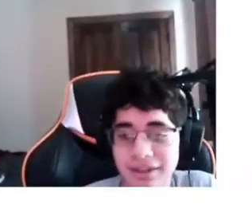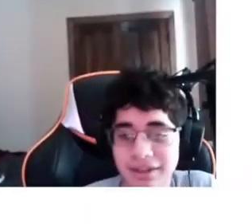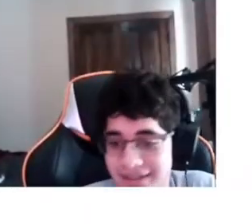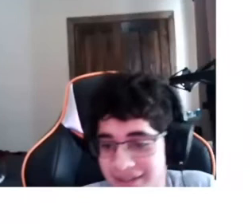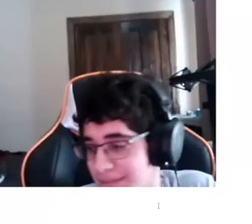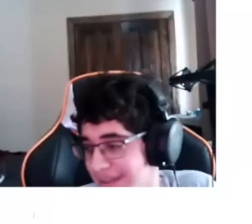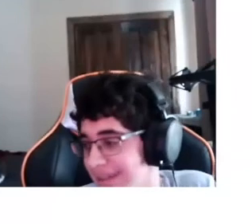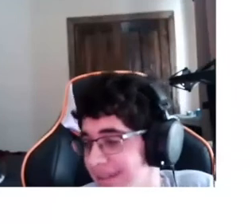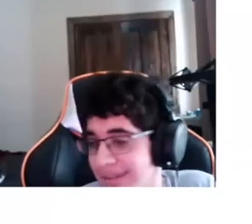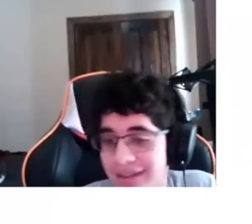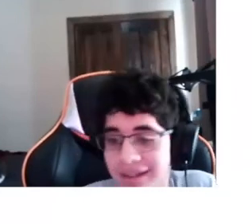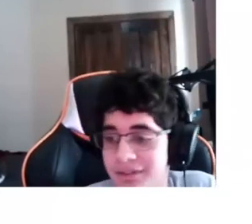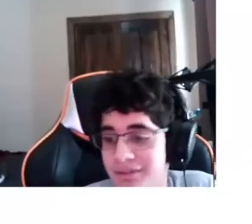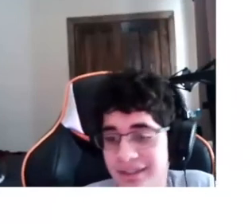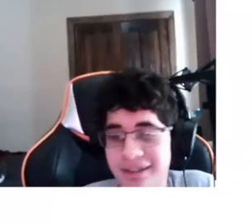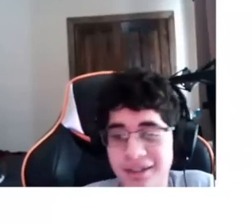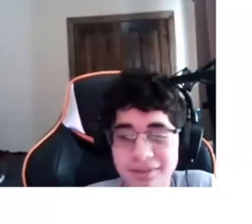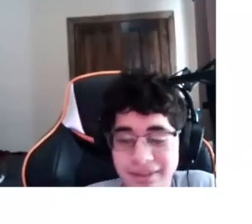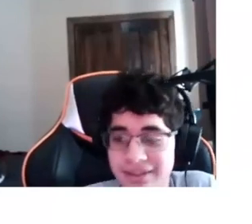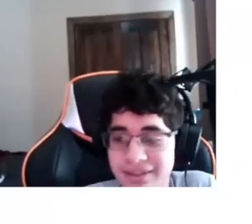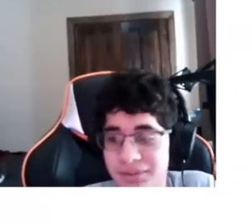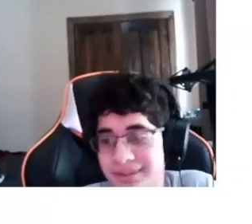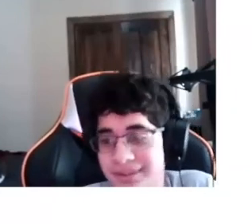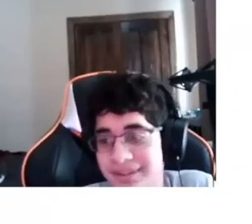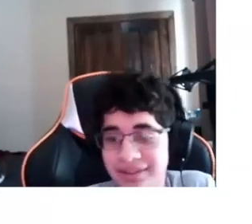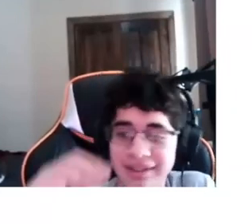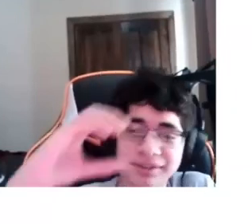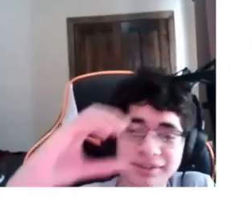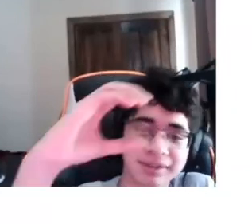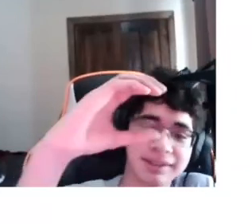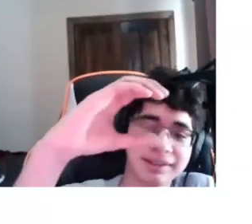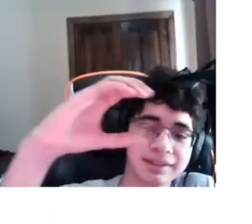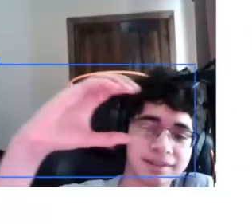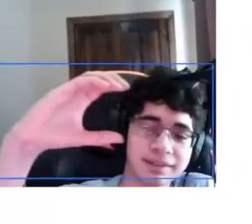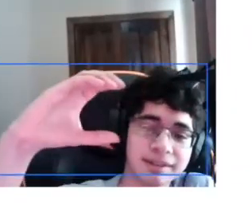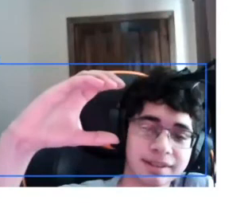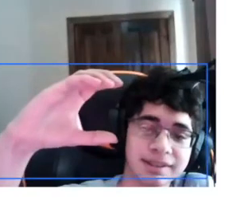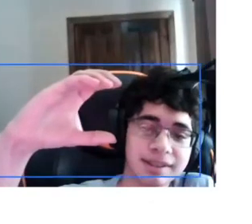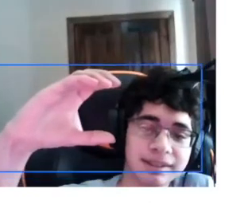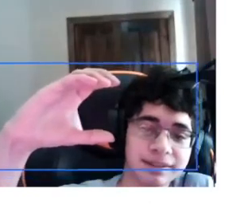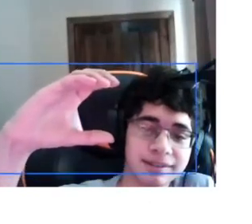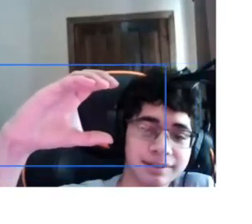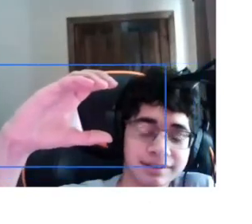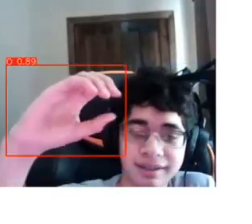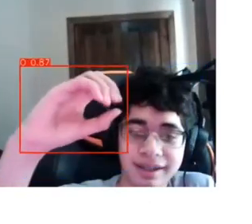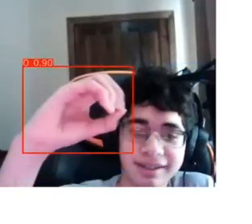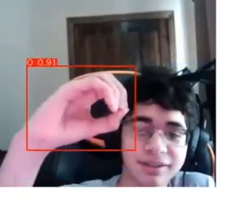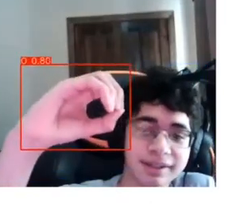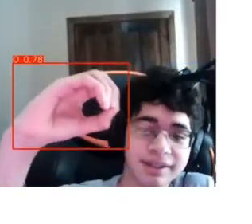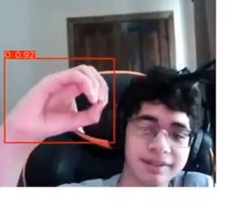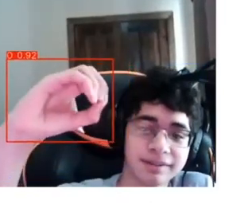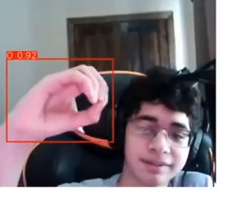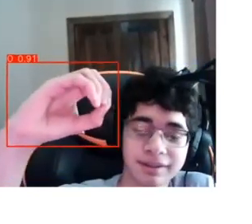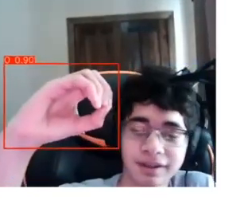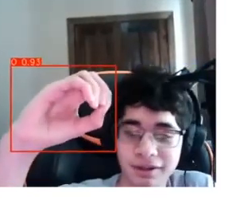Okay, so that's me. I'm gonna do like a couple of letters for you. So I'll do C. C. I think you can hear it.